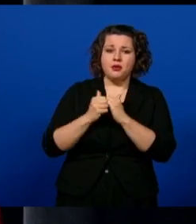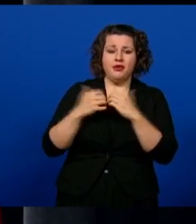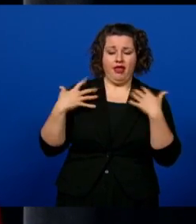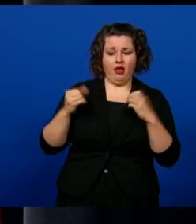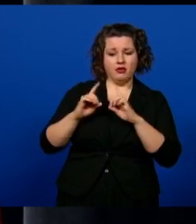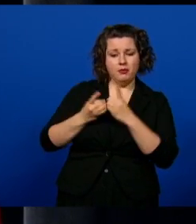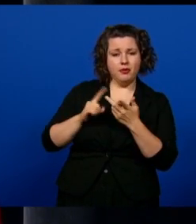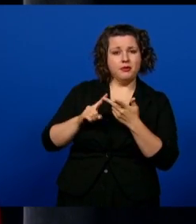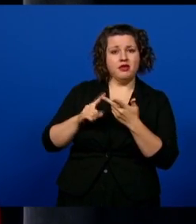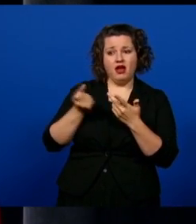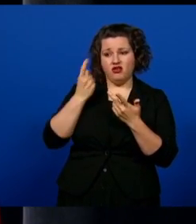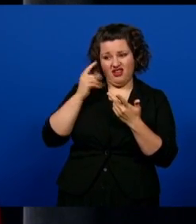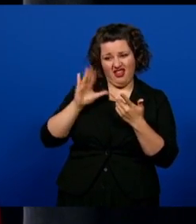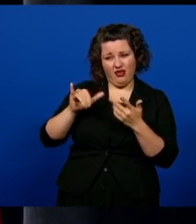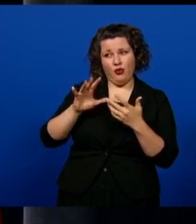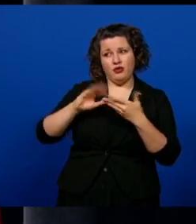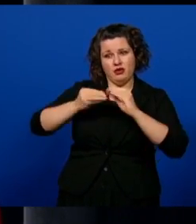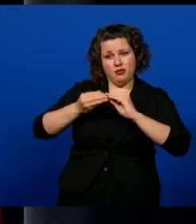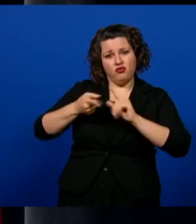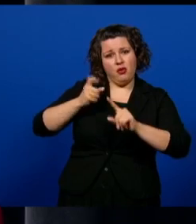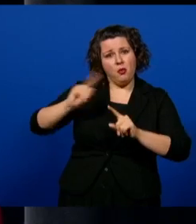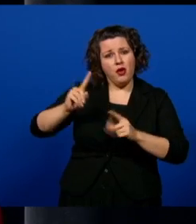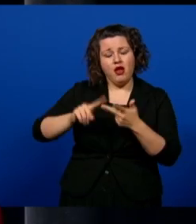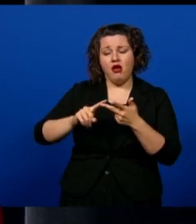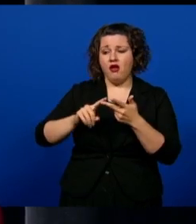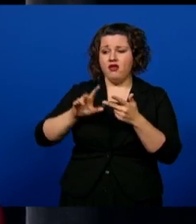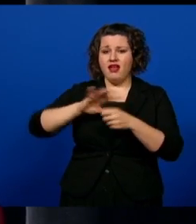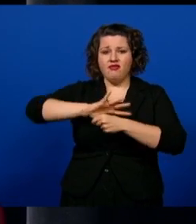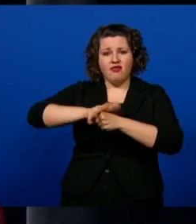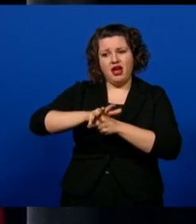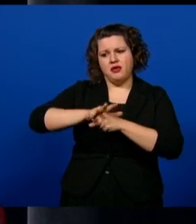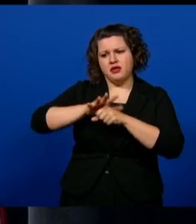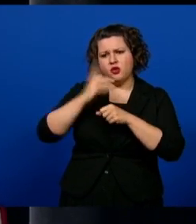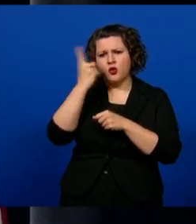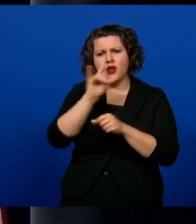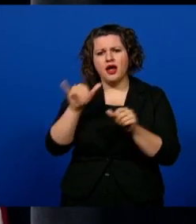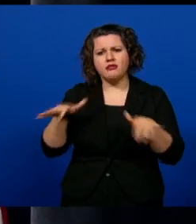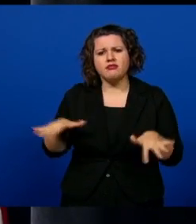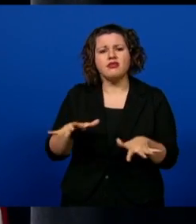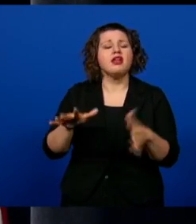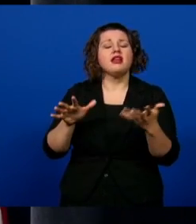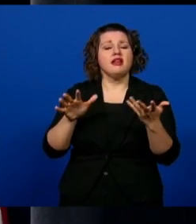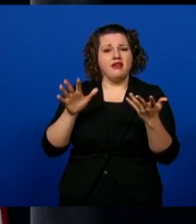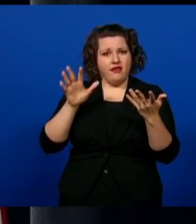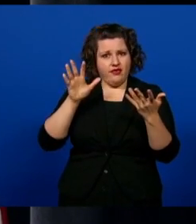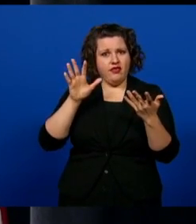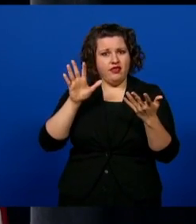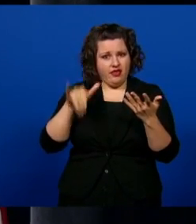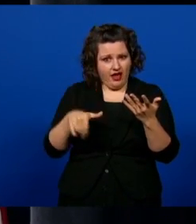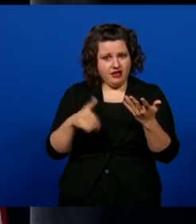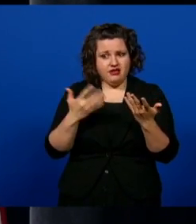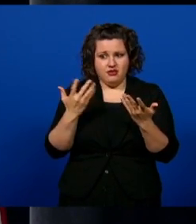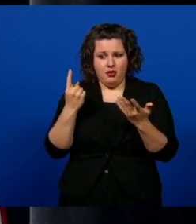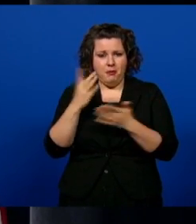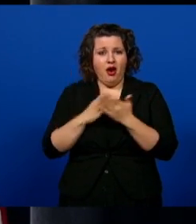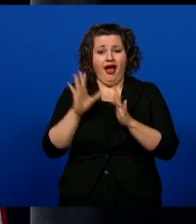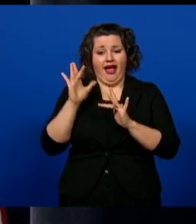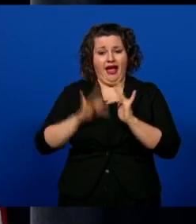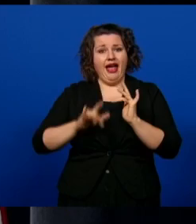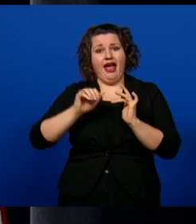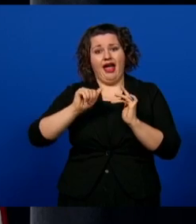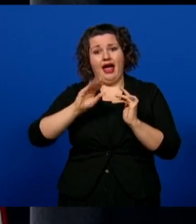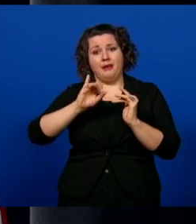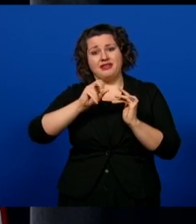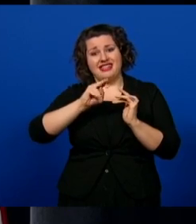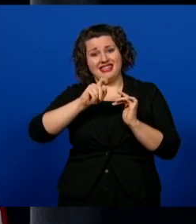understand where the numbers are coming from, what the virus activity looks like. That is a component. Absenteeism is a component of